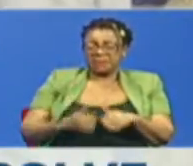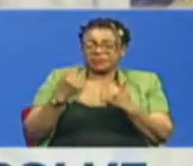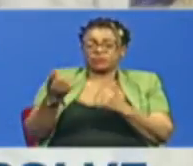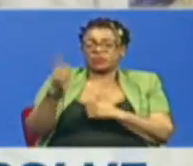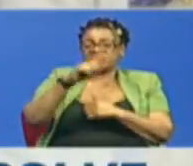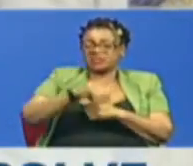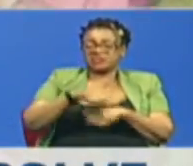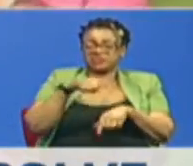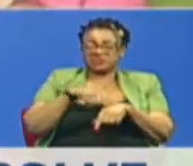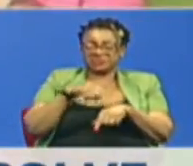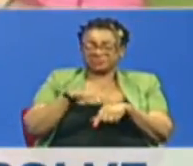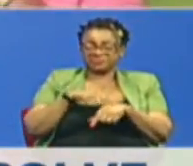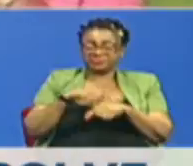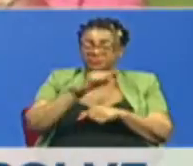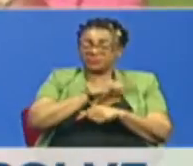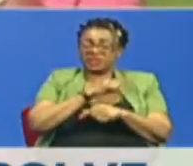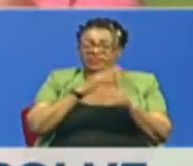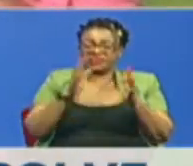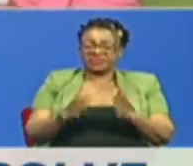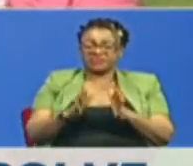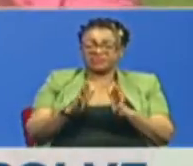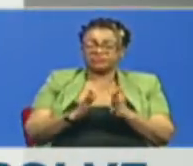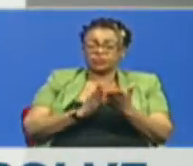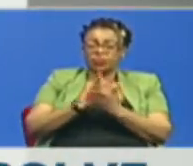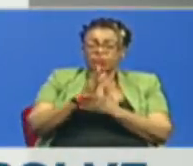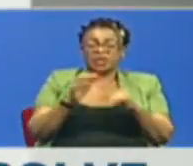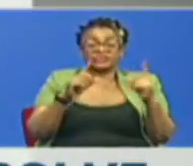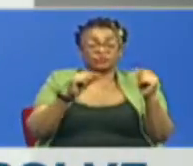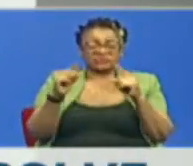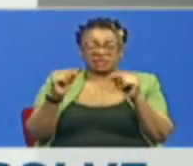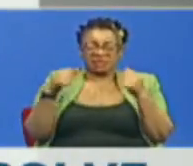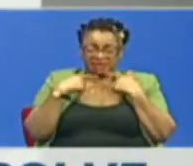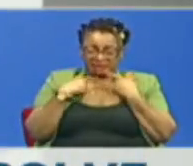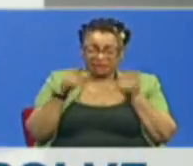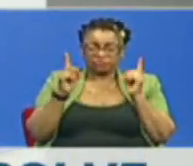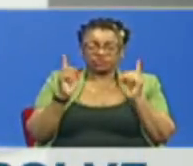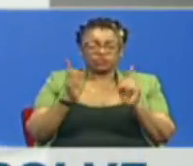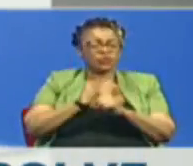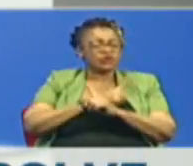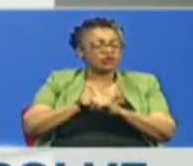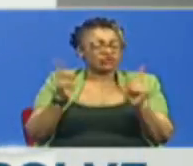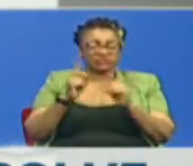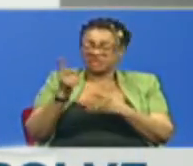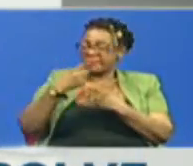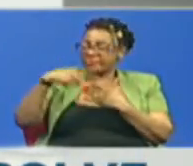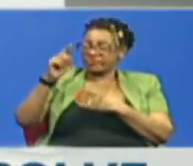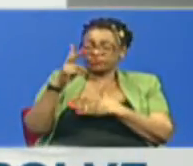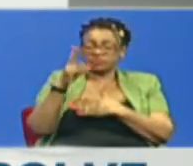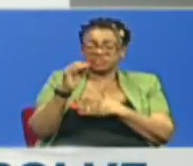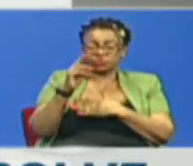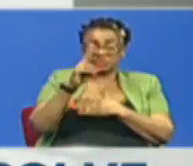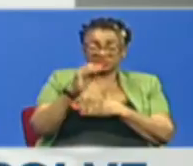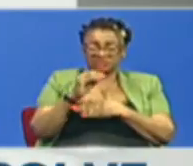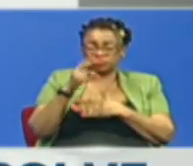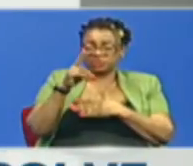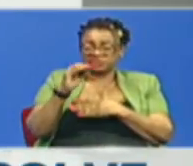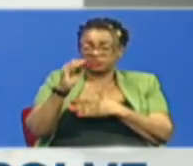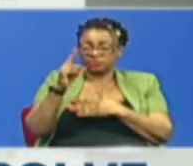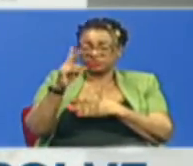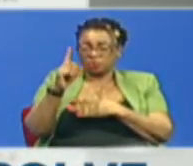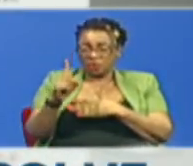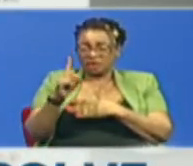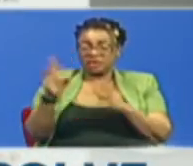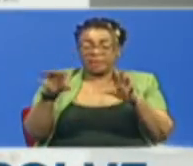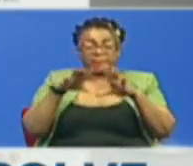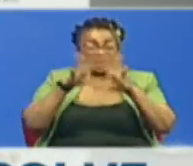after Governor Anne Waiguru, through her Twitter handle, announced that she would not approve the 2020-2021 budget as passed